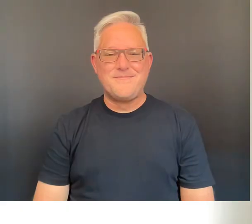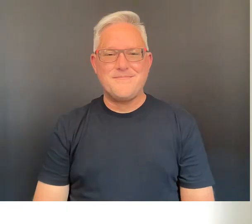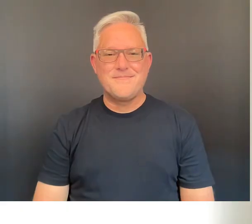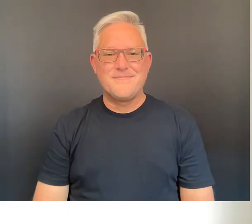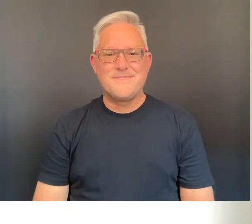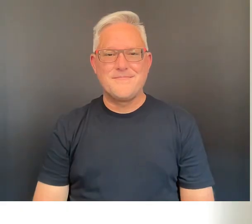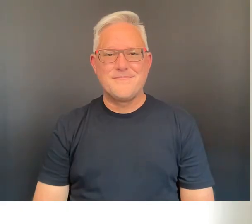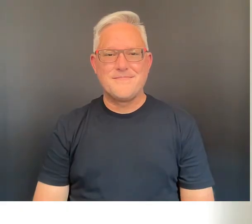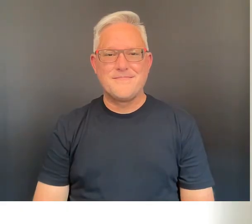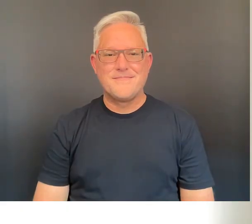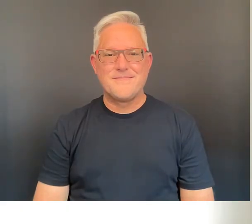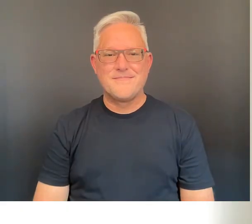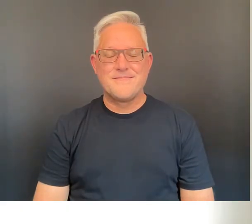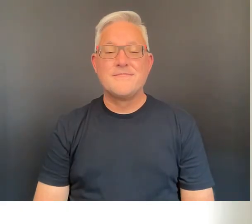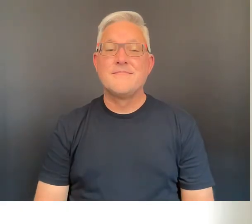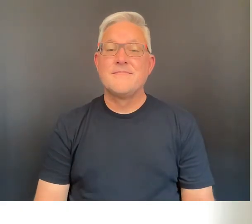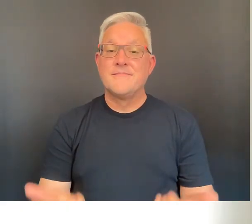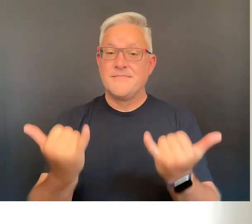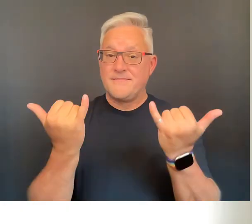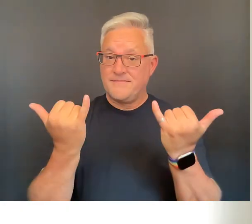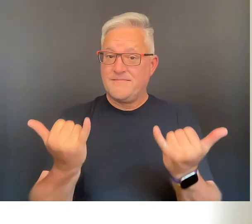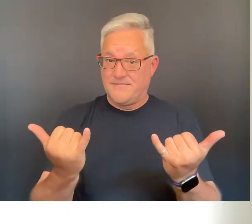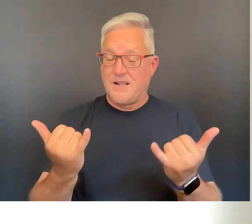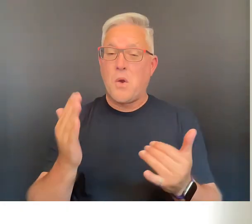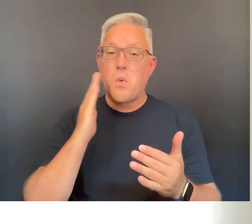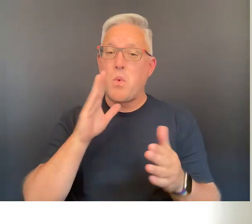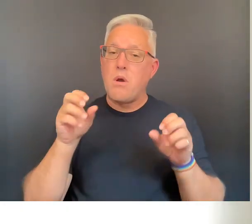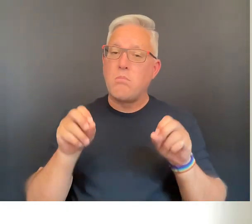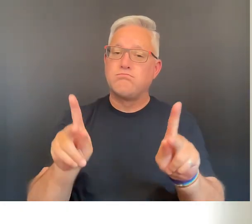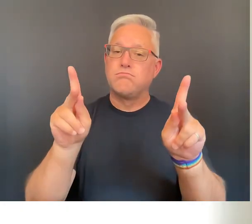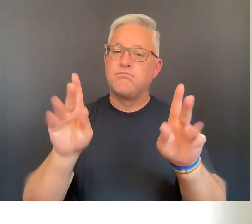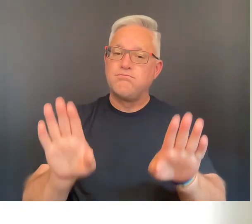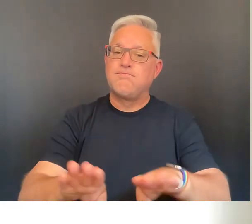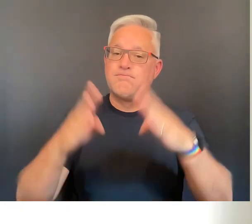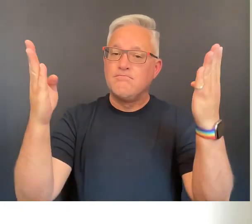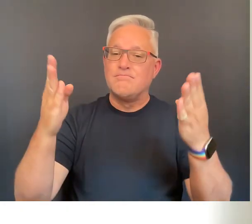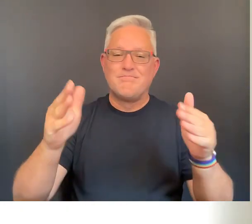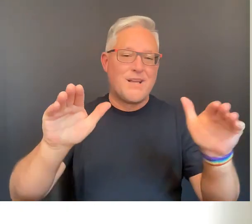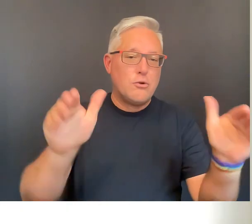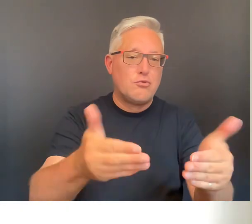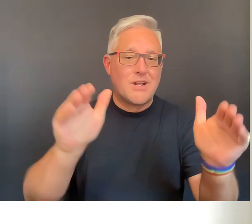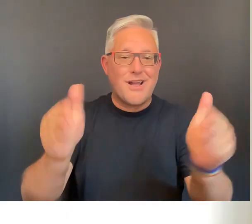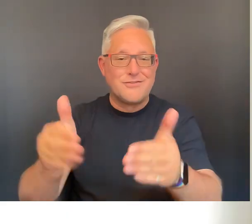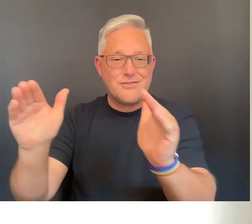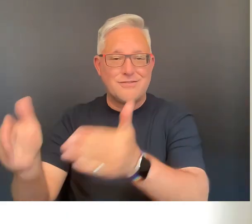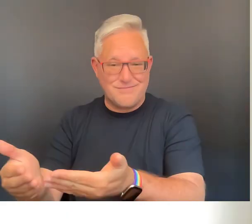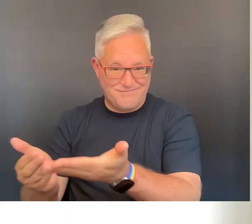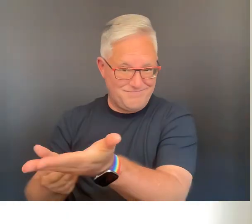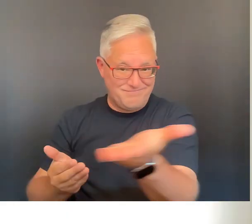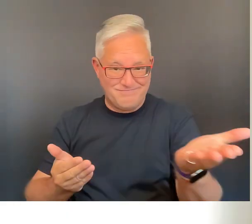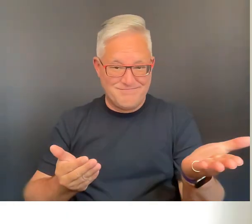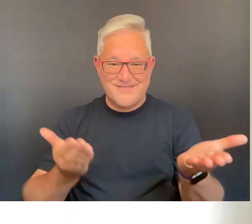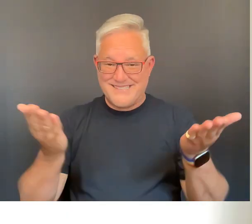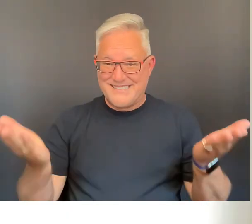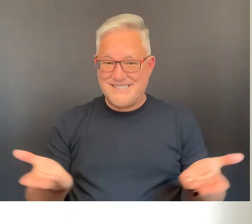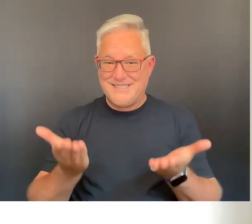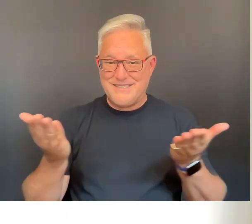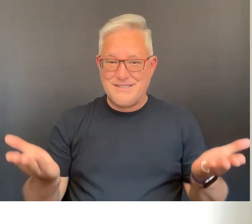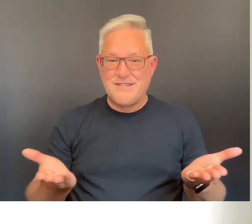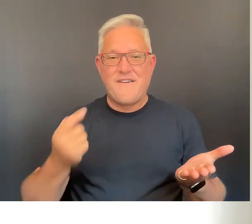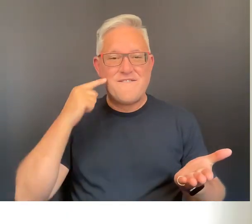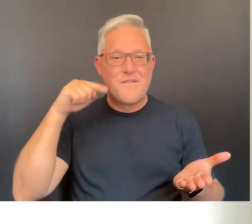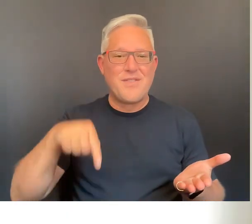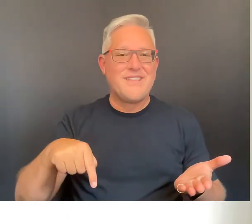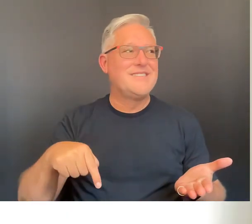We are now going to share an opportunity of introductions for those that are on this